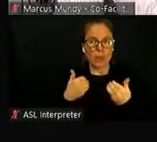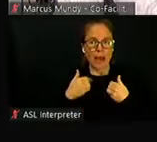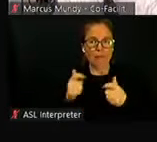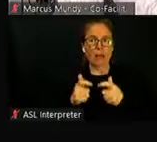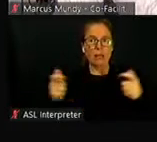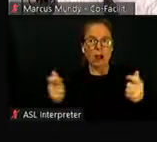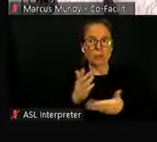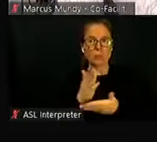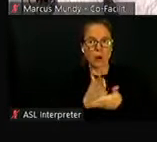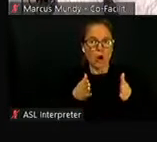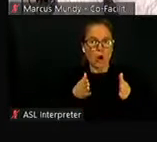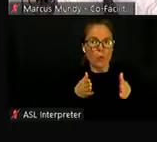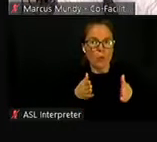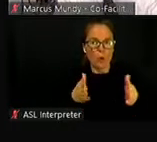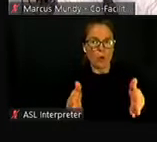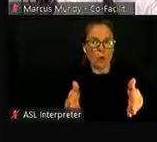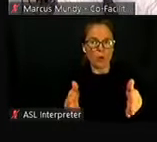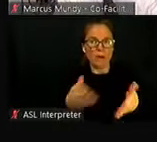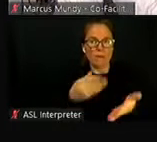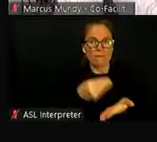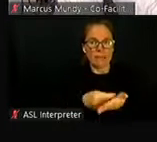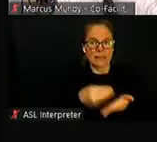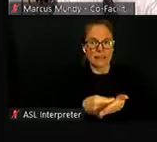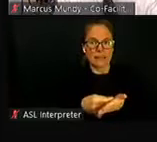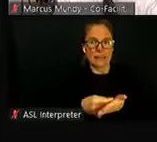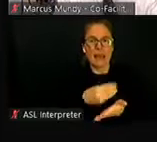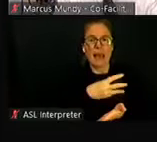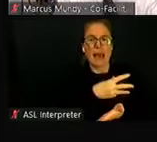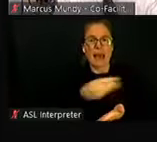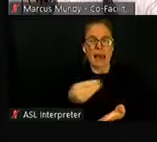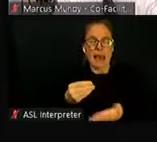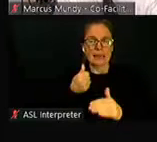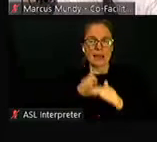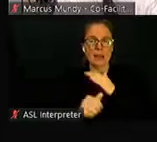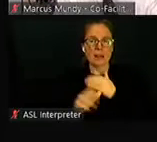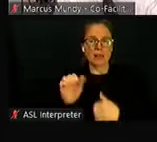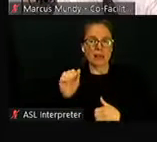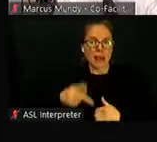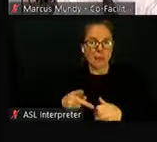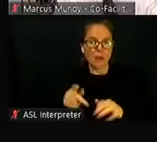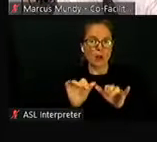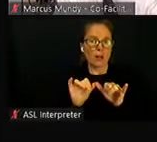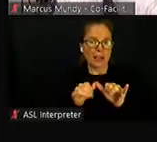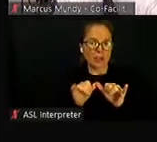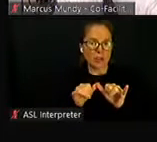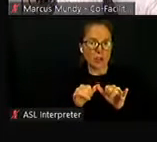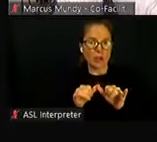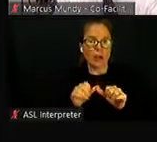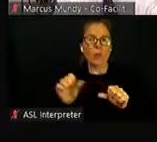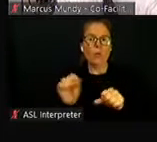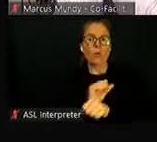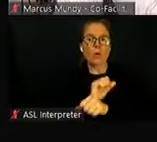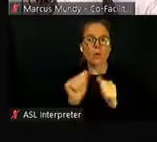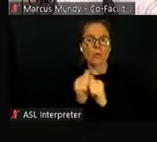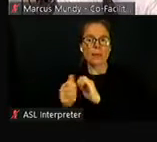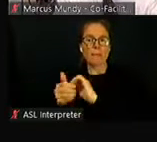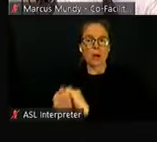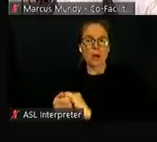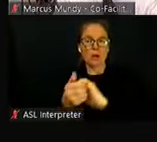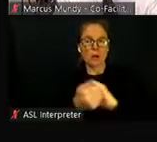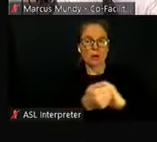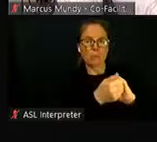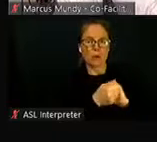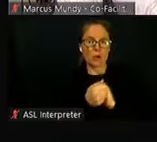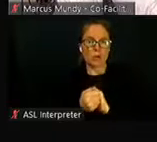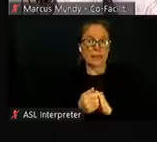road fund, but also at the same time with part of our capital budget, with part of our engineering, we actually work in partnerships. So our partners are the